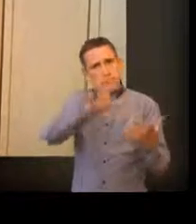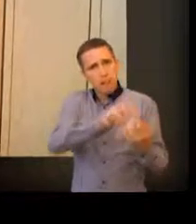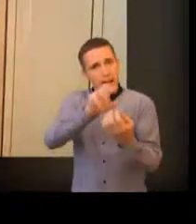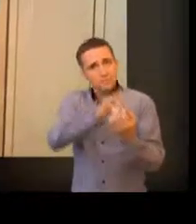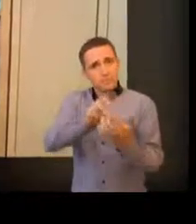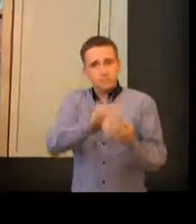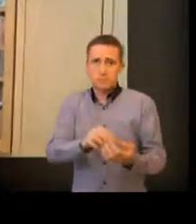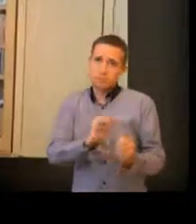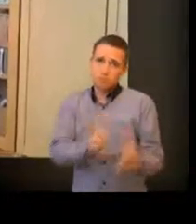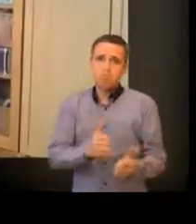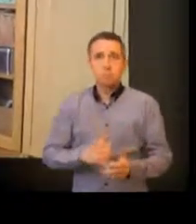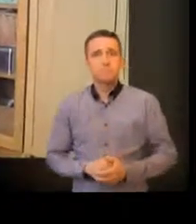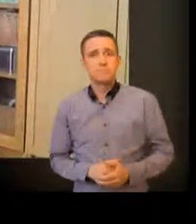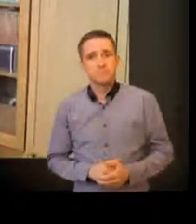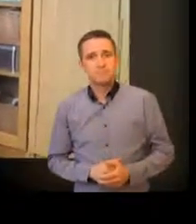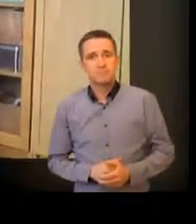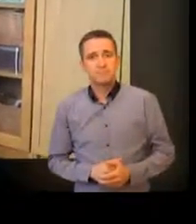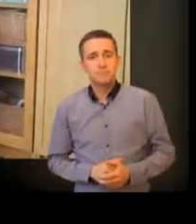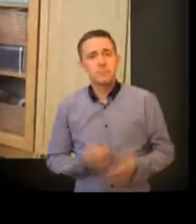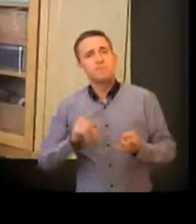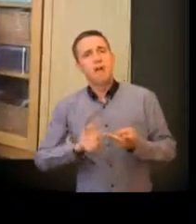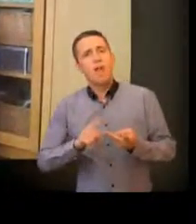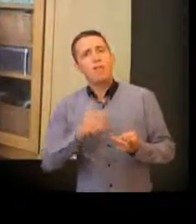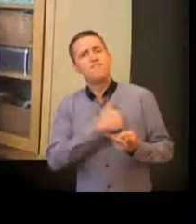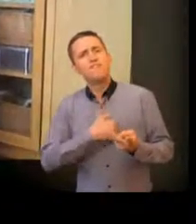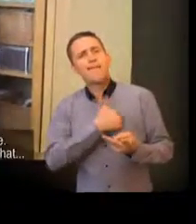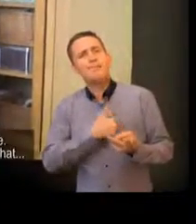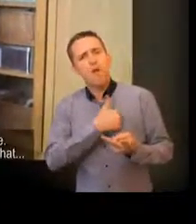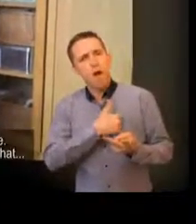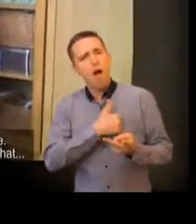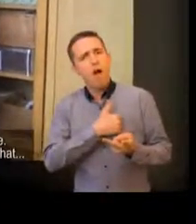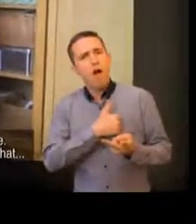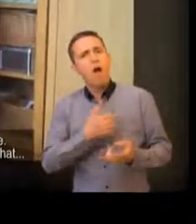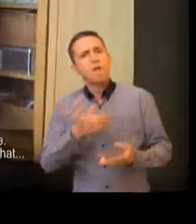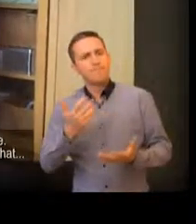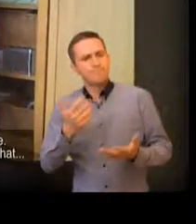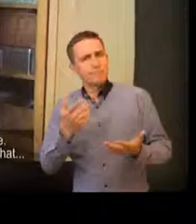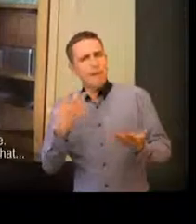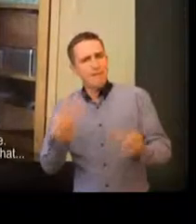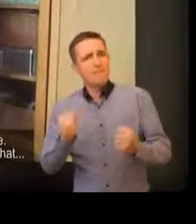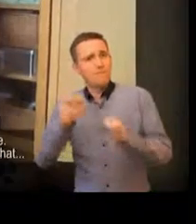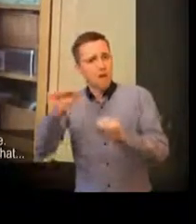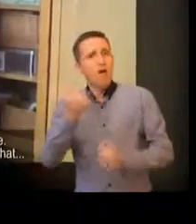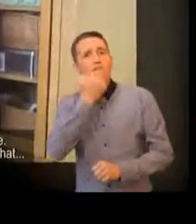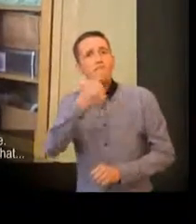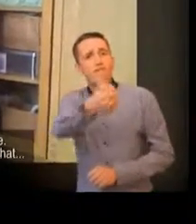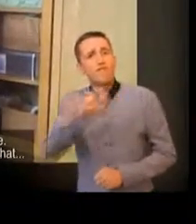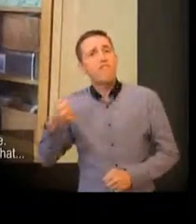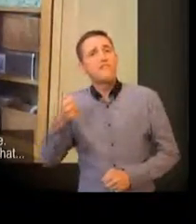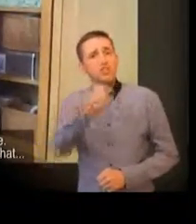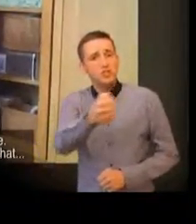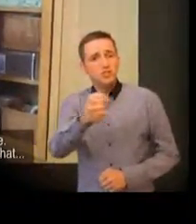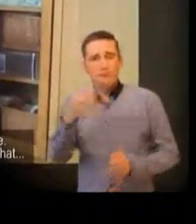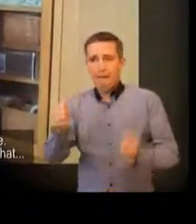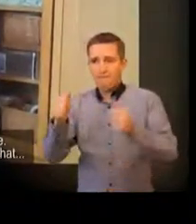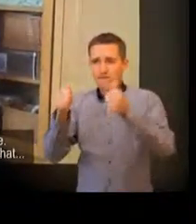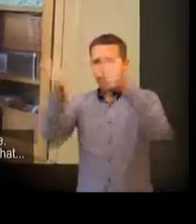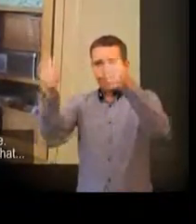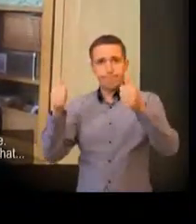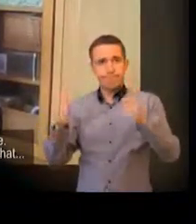tech. It was the Leap Pad Explorer one because it's got like an app and it's called Mr. Pencil. Uh-huh. So he just would spend ages